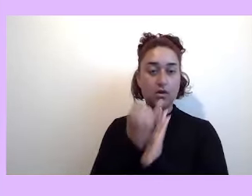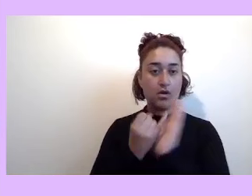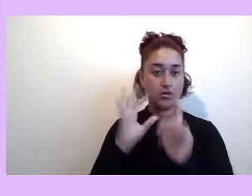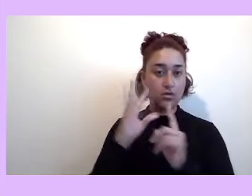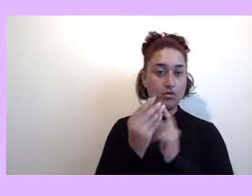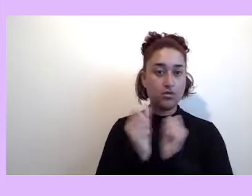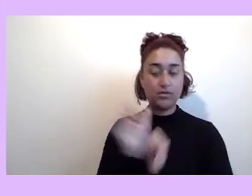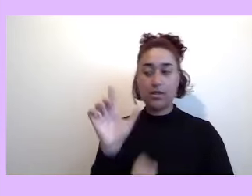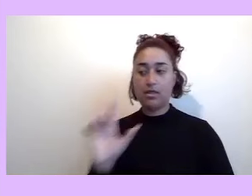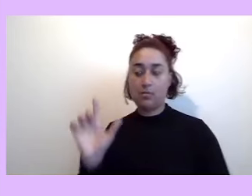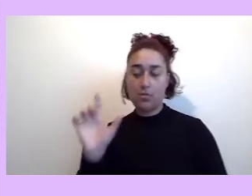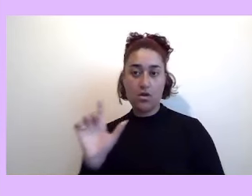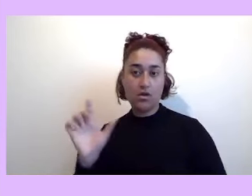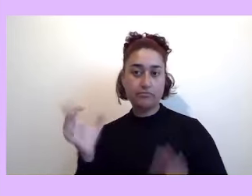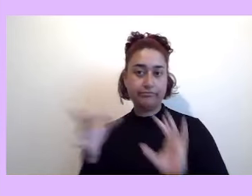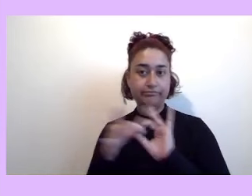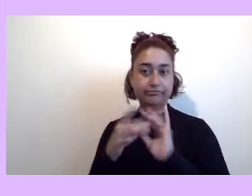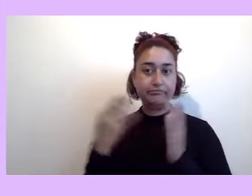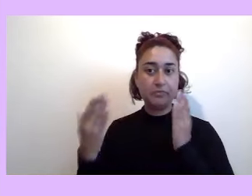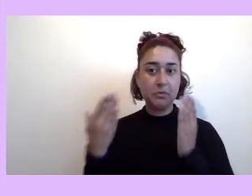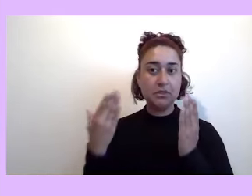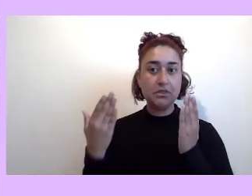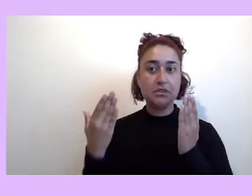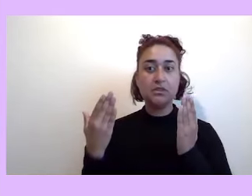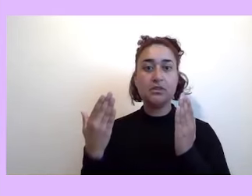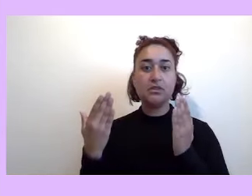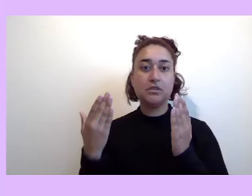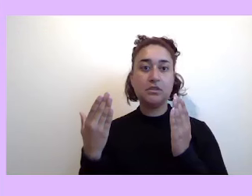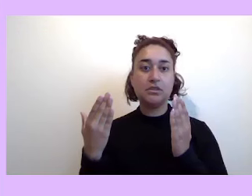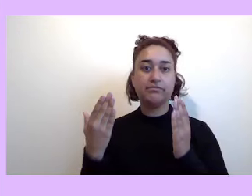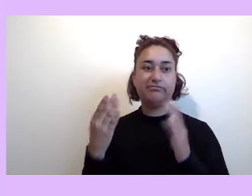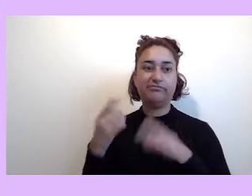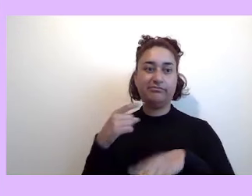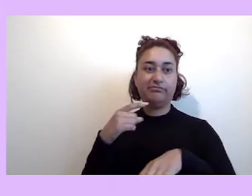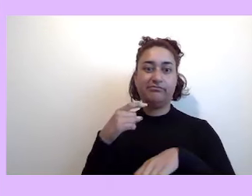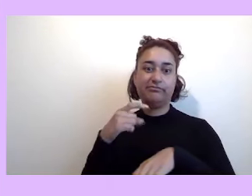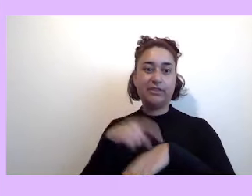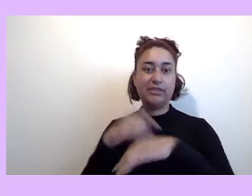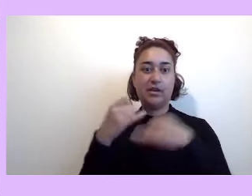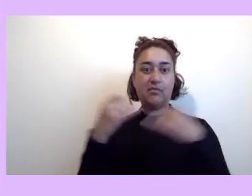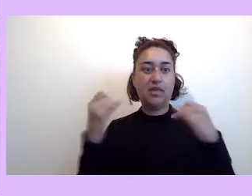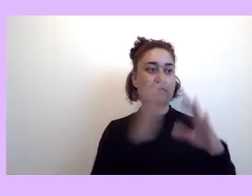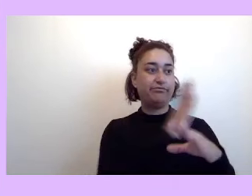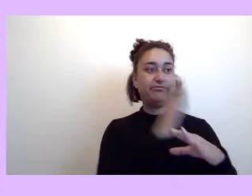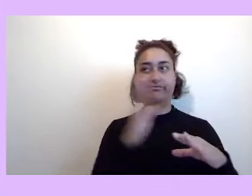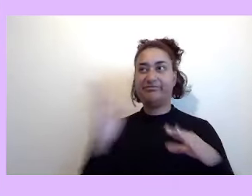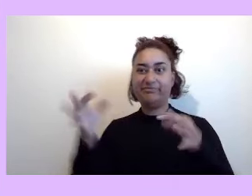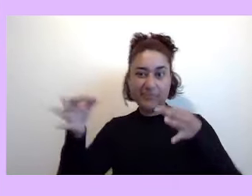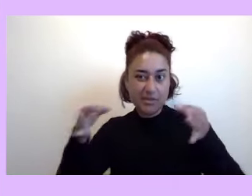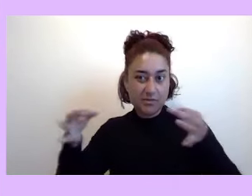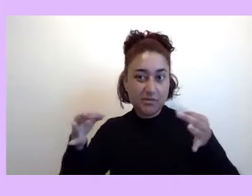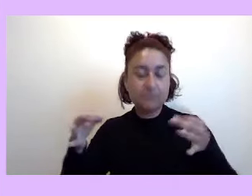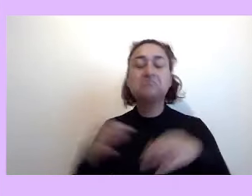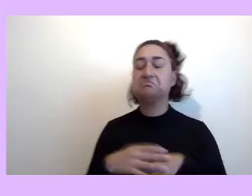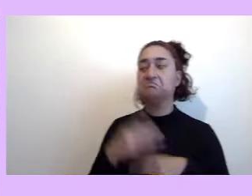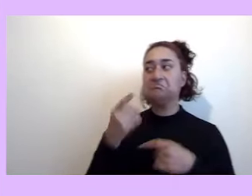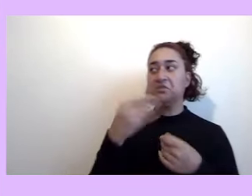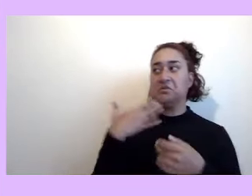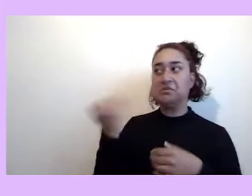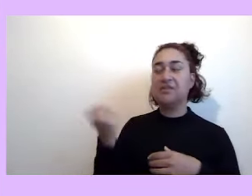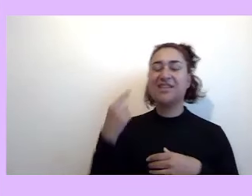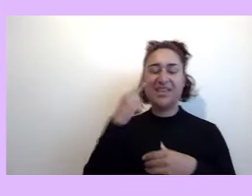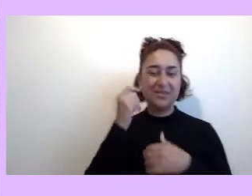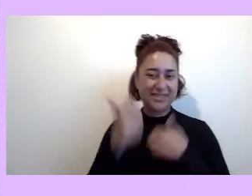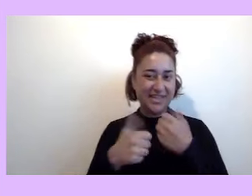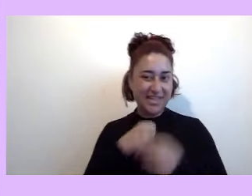and sort of what, just sort of maybe a chronology of that, a very short one? I will do my best. I do think it was about 10 years we started